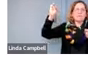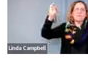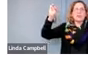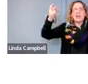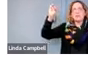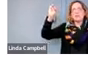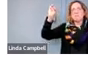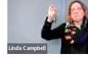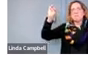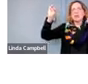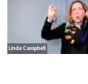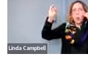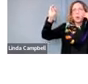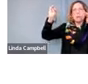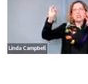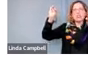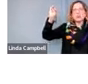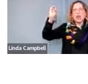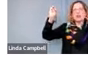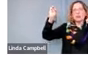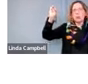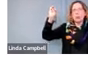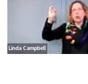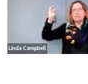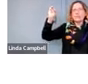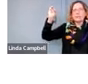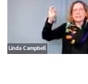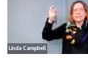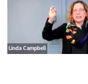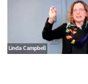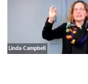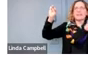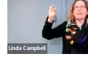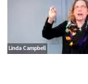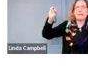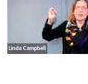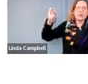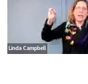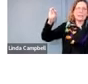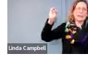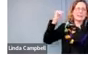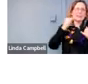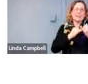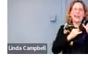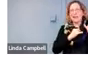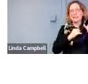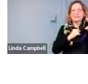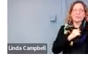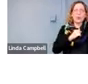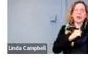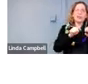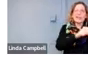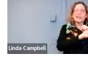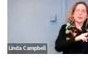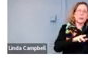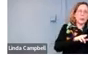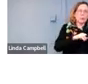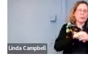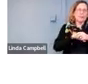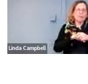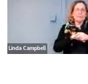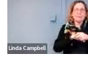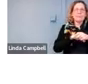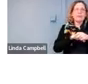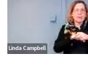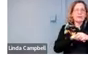cumulative. And so right now we know of about 200 or more species that have arrived to the Great Lakes.